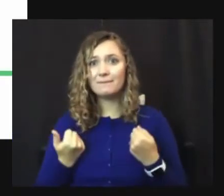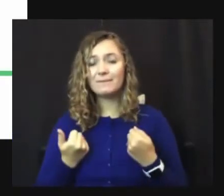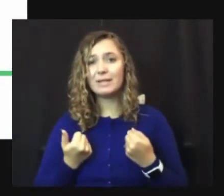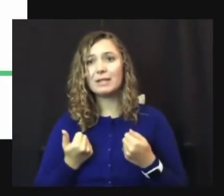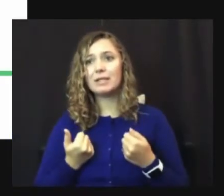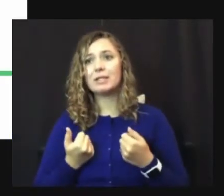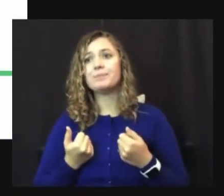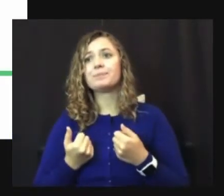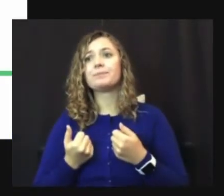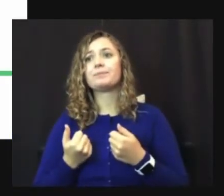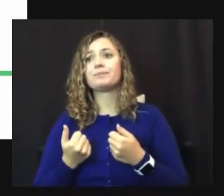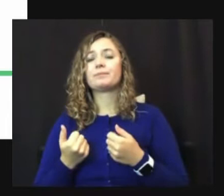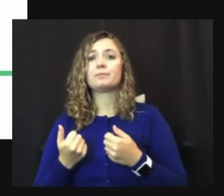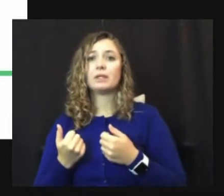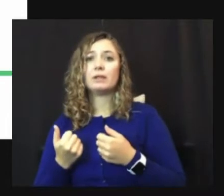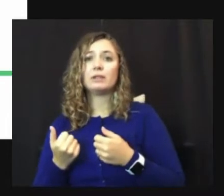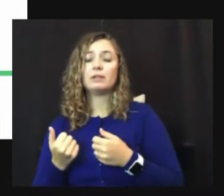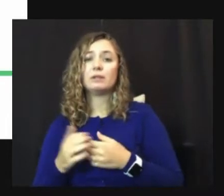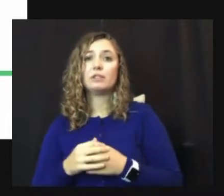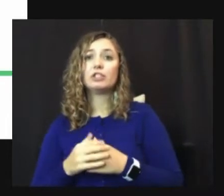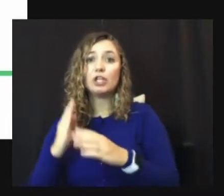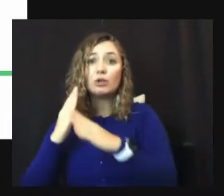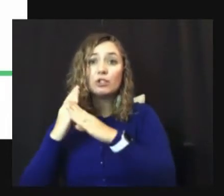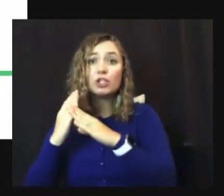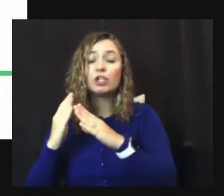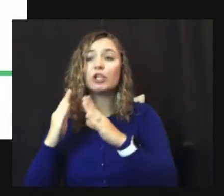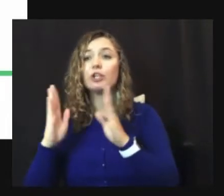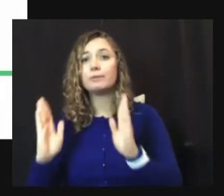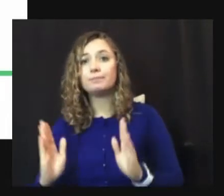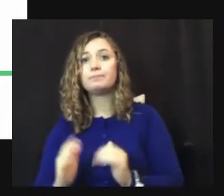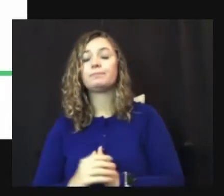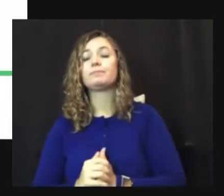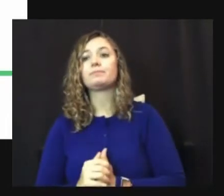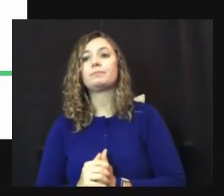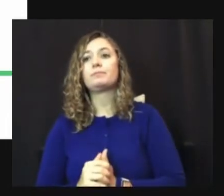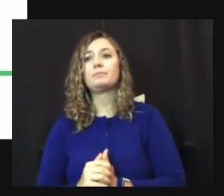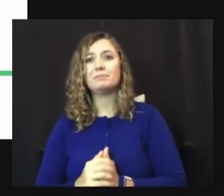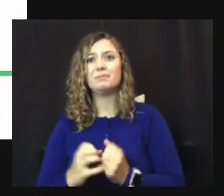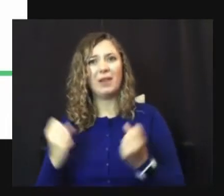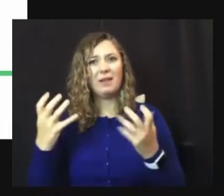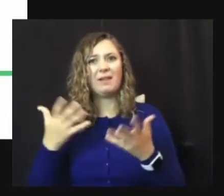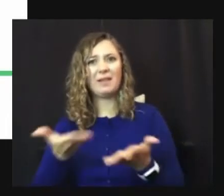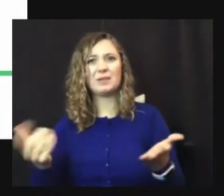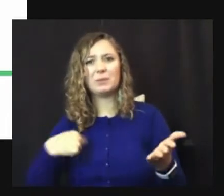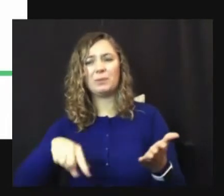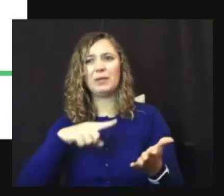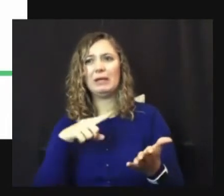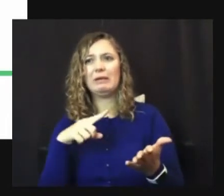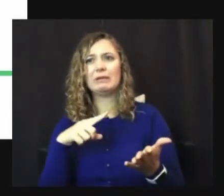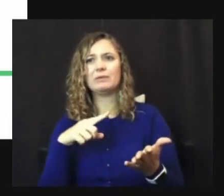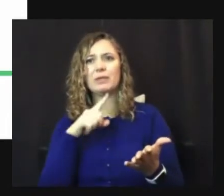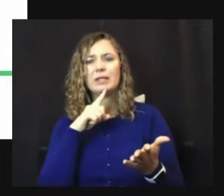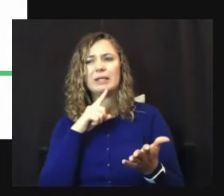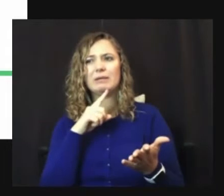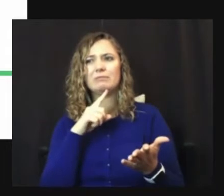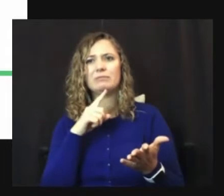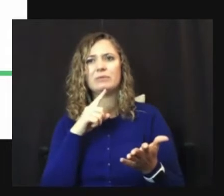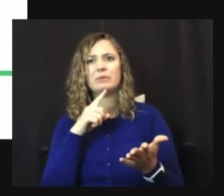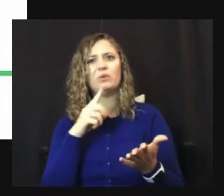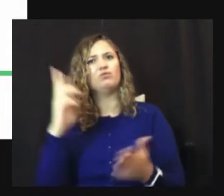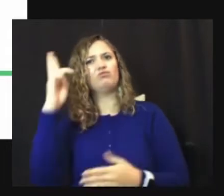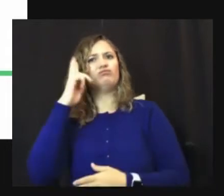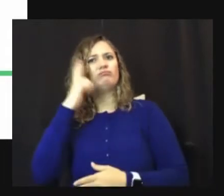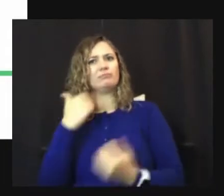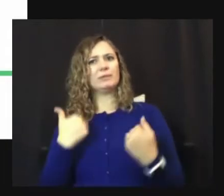Shelter, all of those things we kind of take for granted as fundamental rights